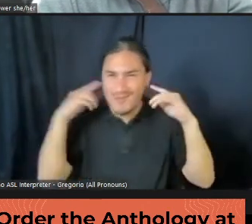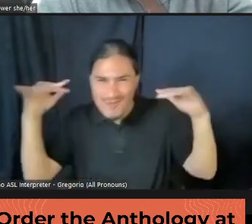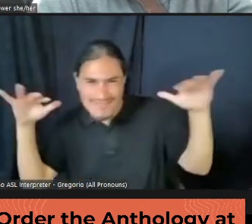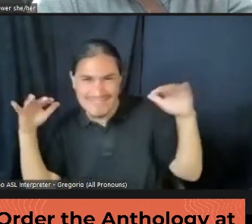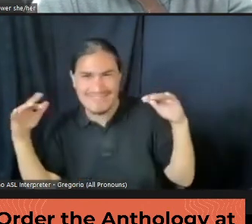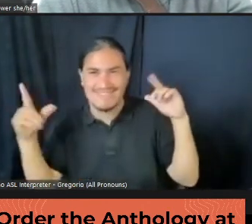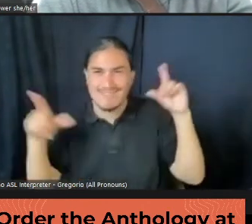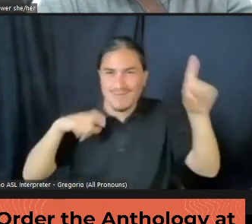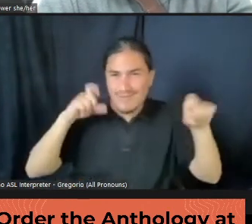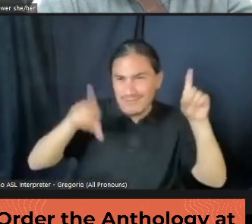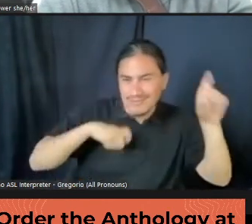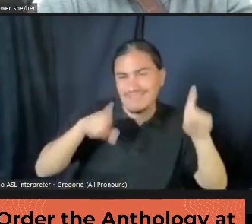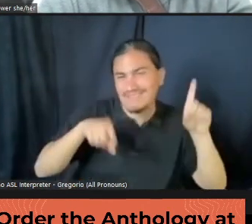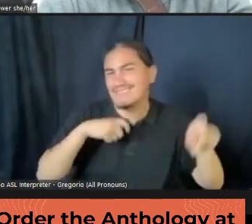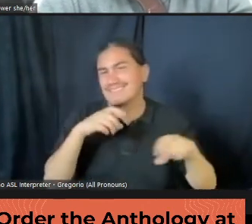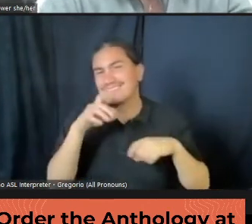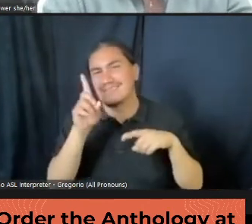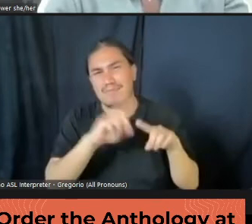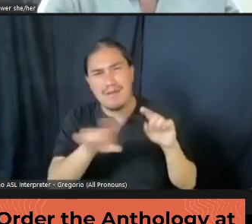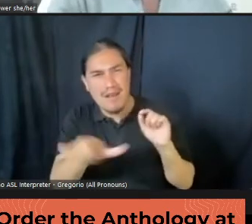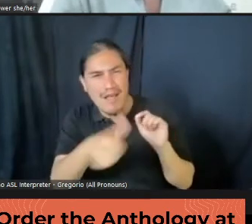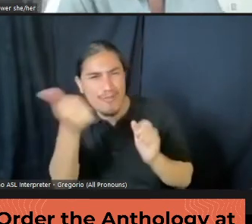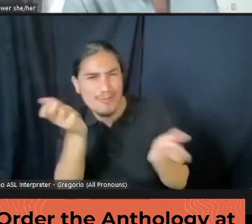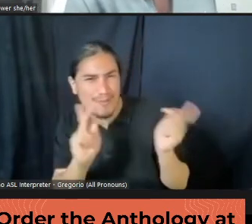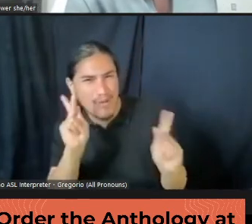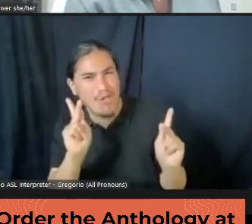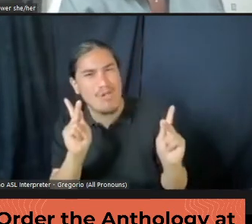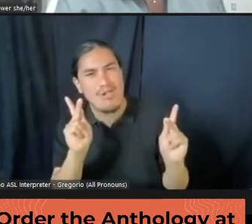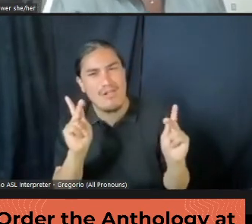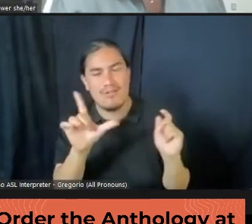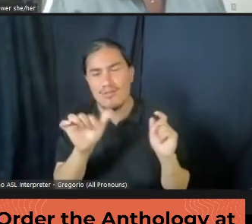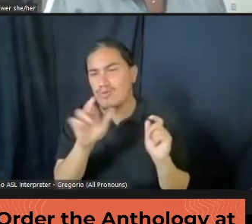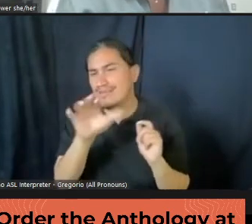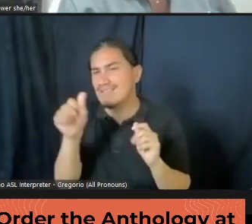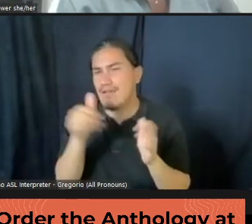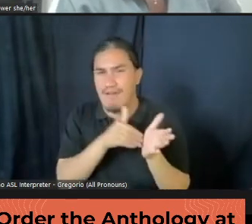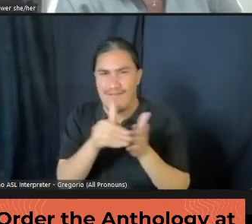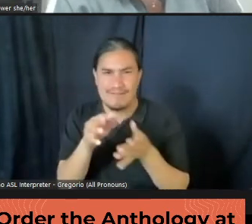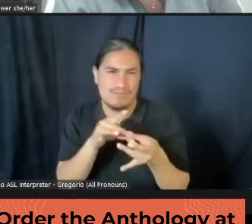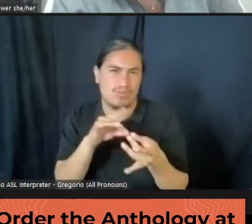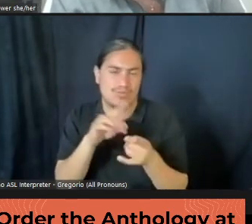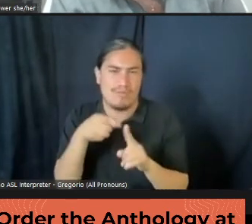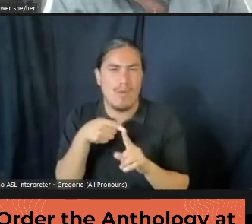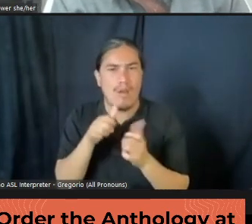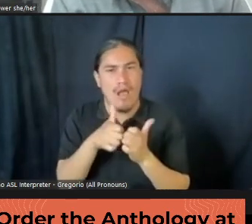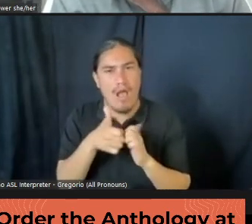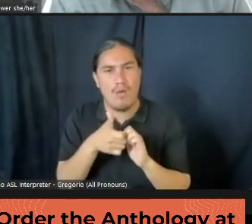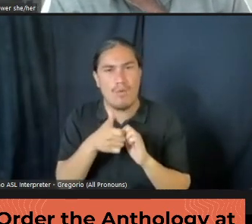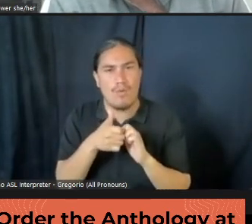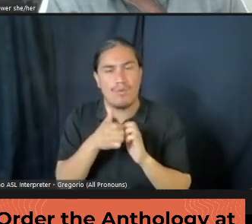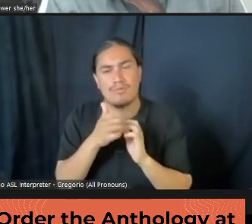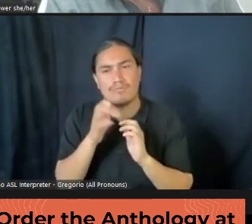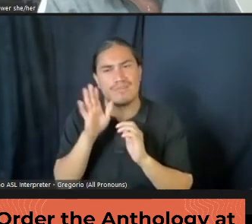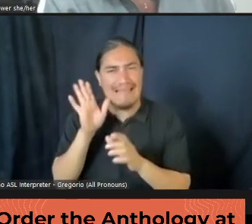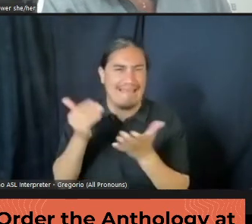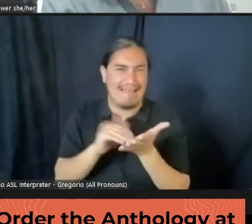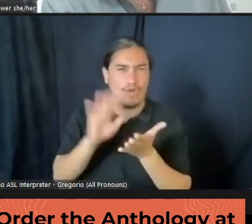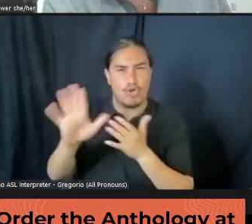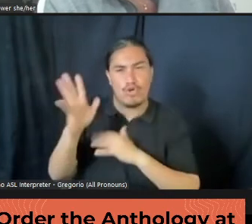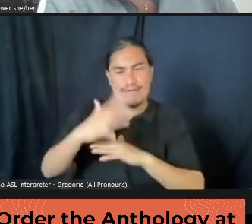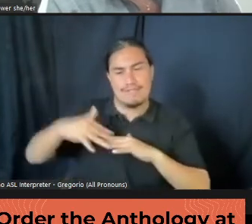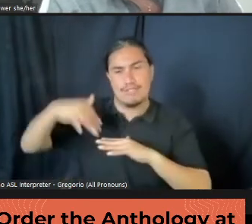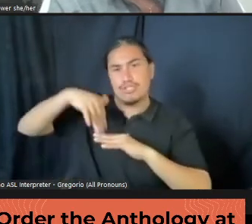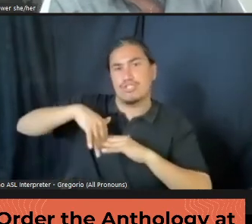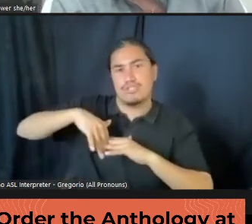the, but other people. Larissa often talks about the kind of an indigenized version of an audience